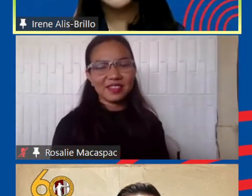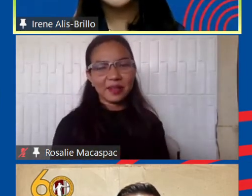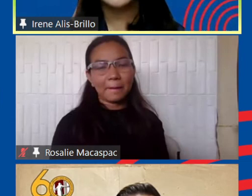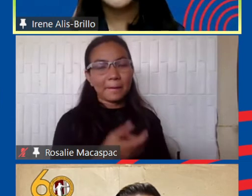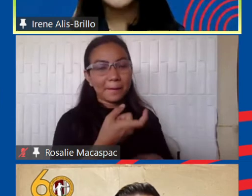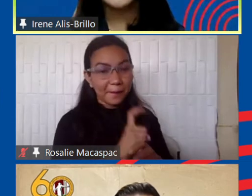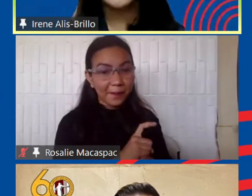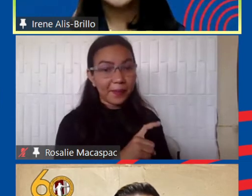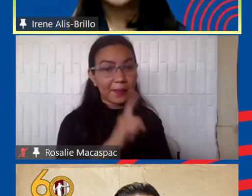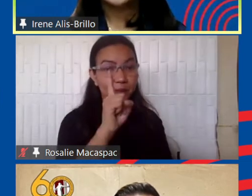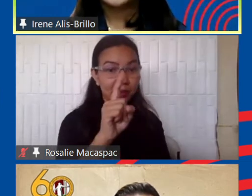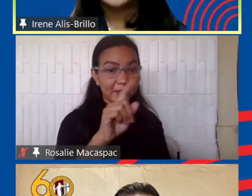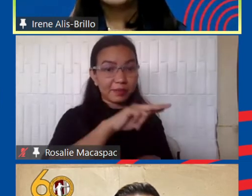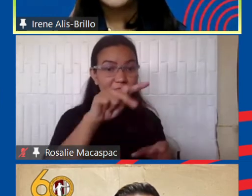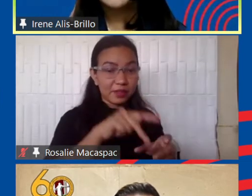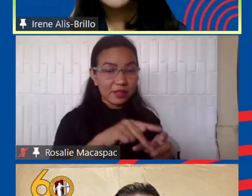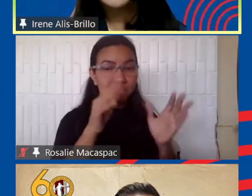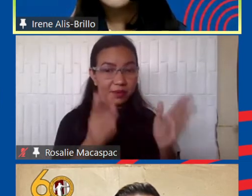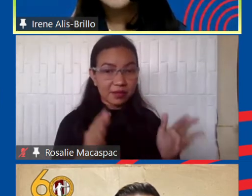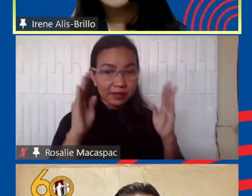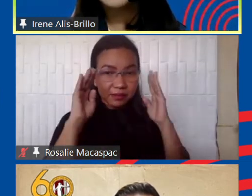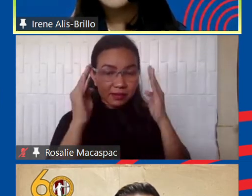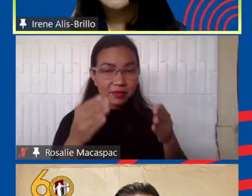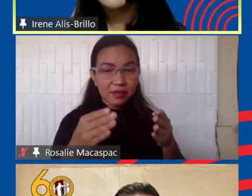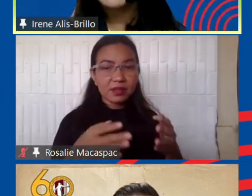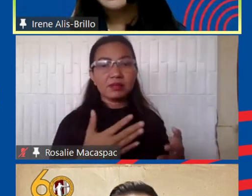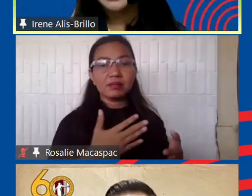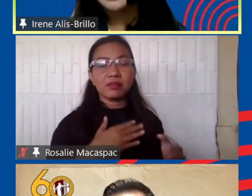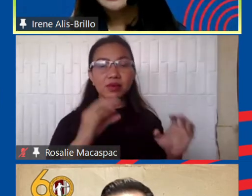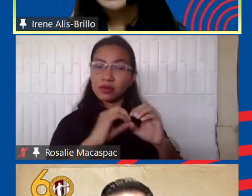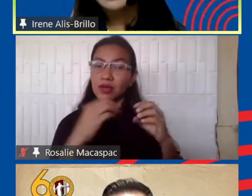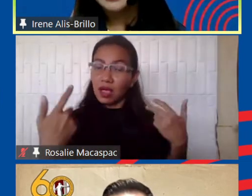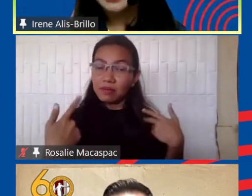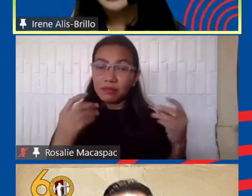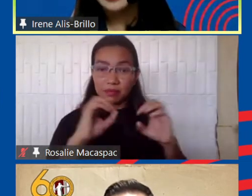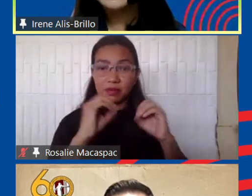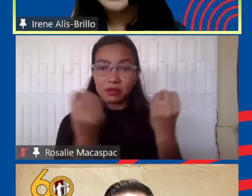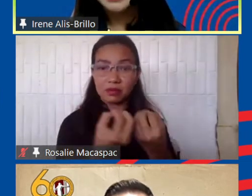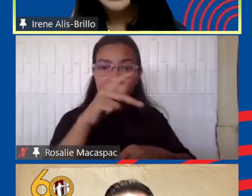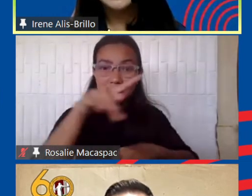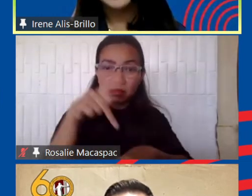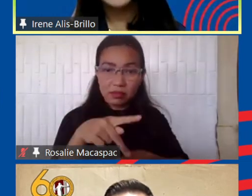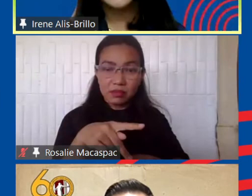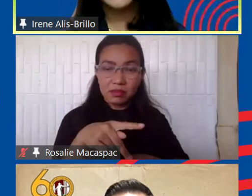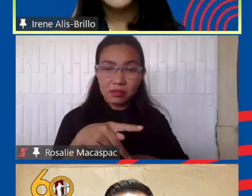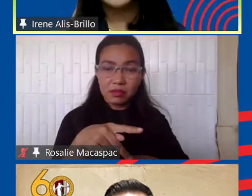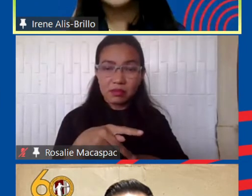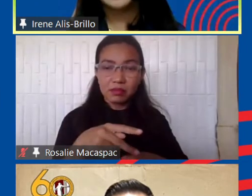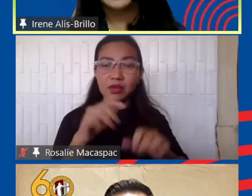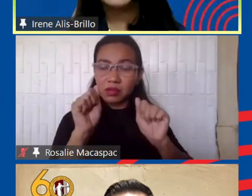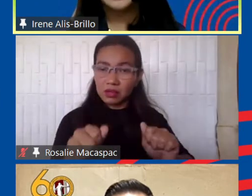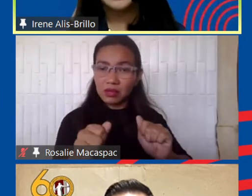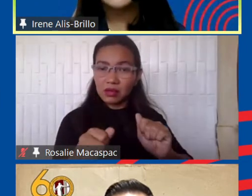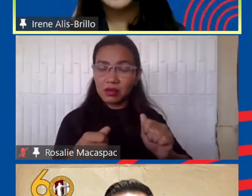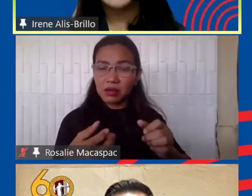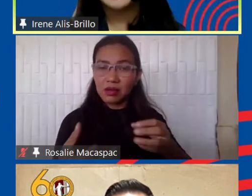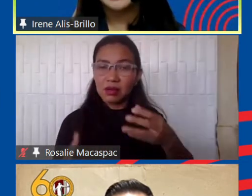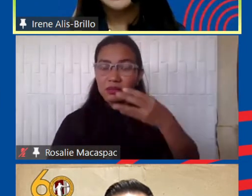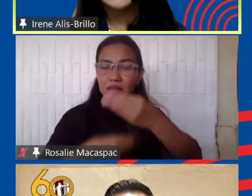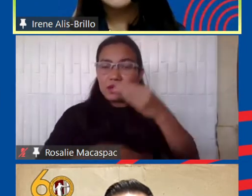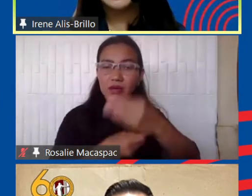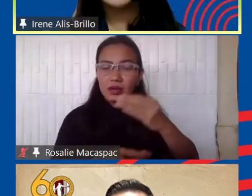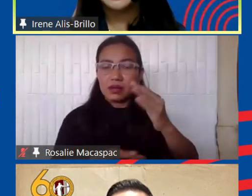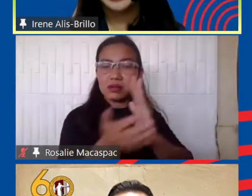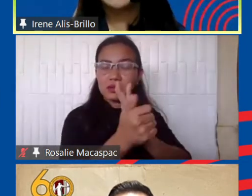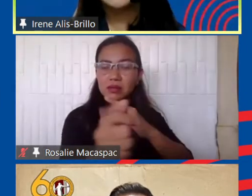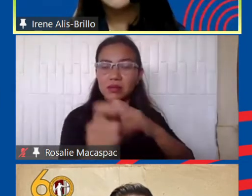anonymous attendee. May organization po ba sa Philippines where we can upskill to become data